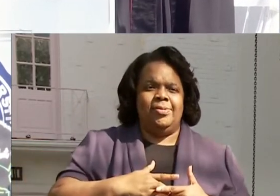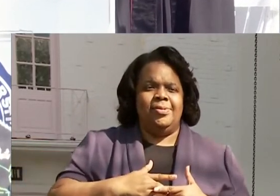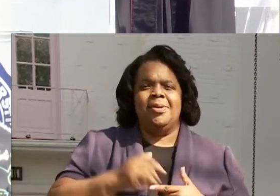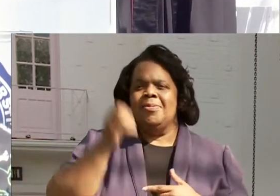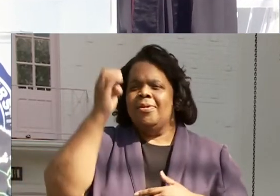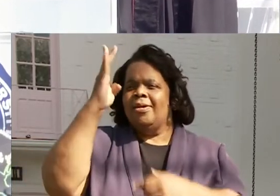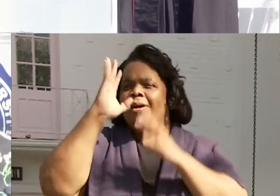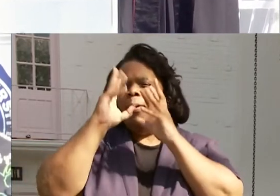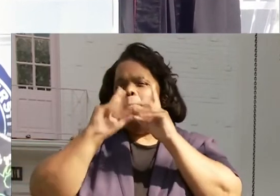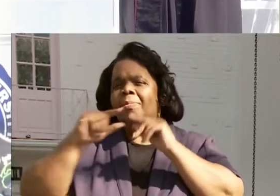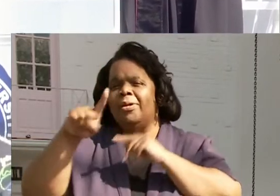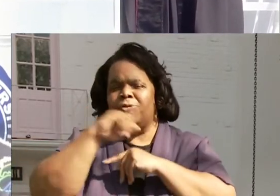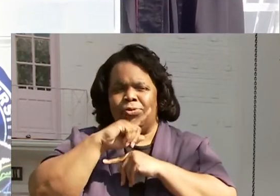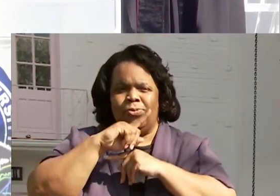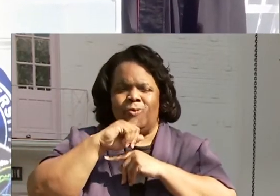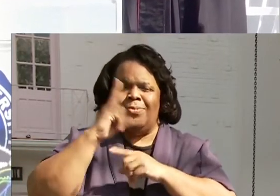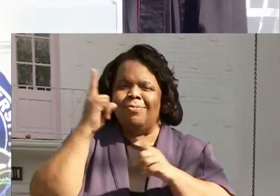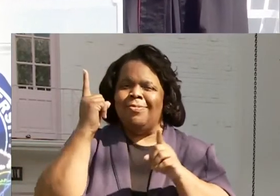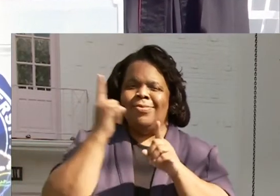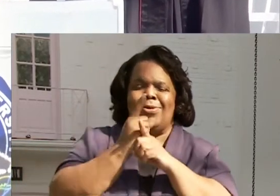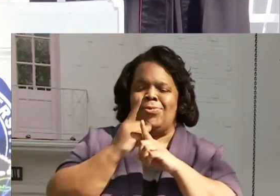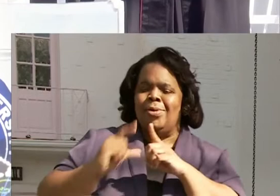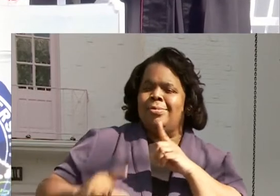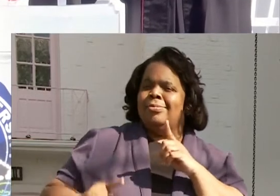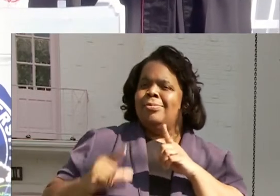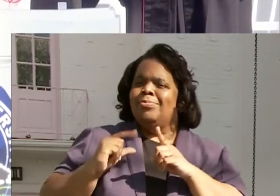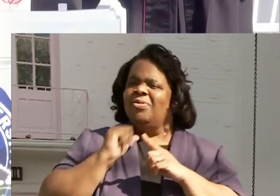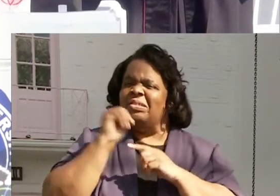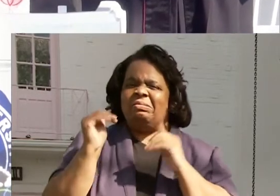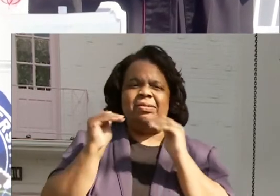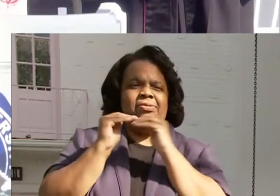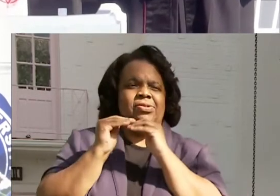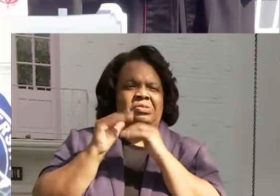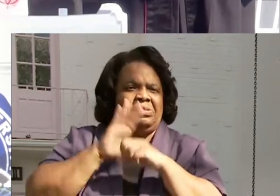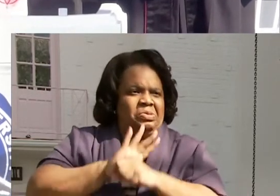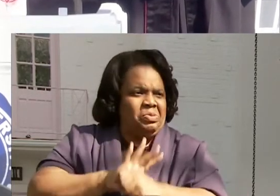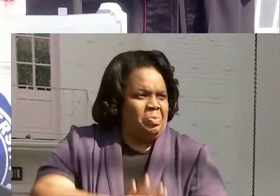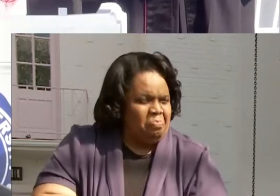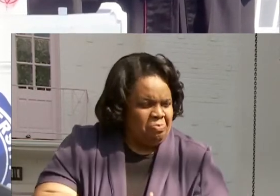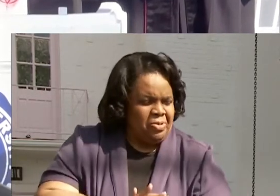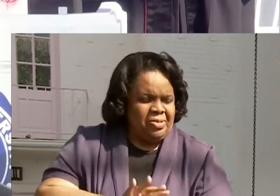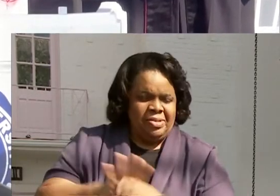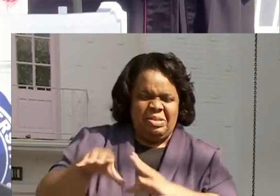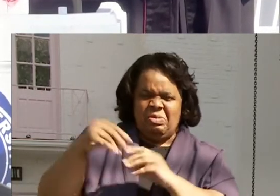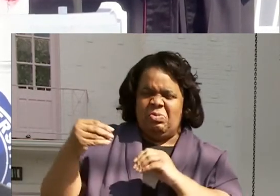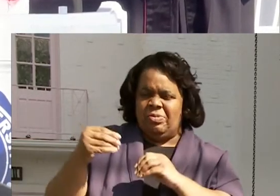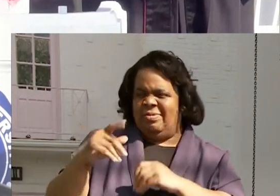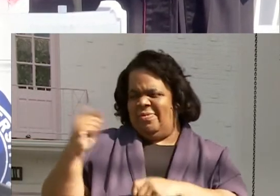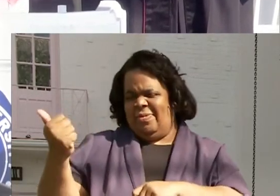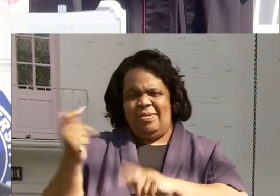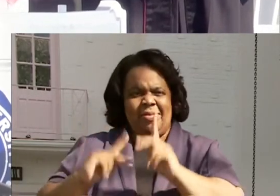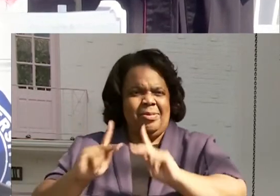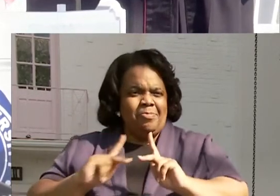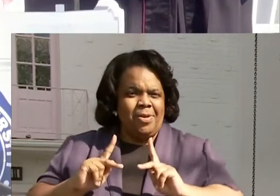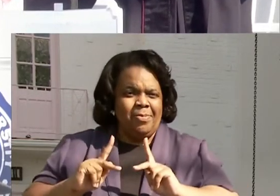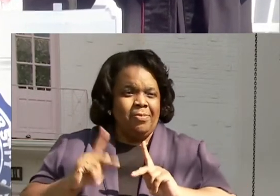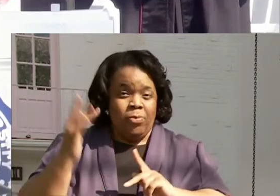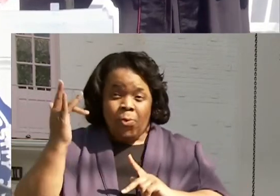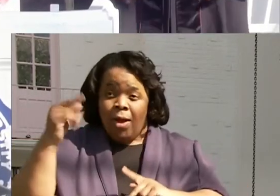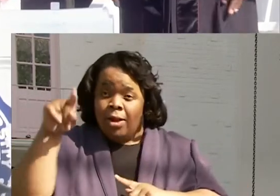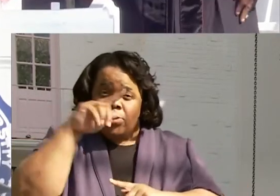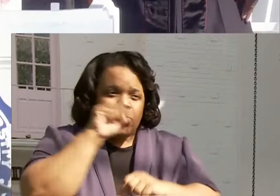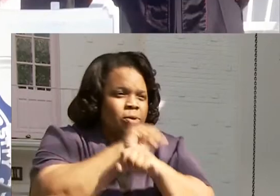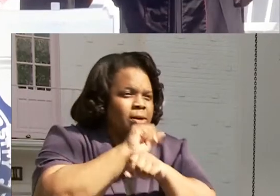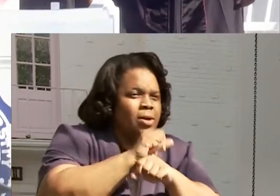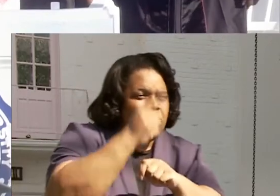you with the righteous indignation at injustice, oppression, and exploitation of people so that you may work for justice,